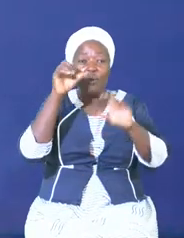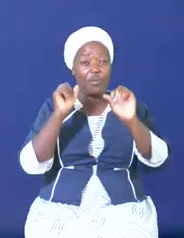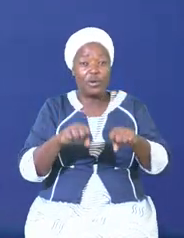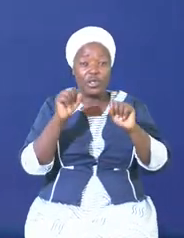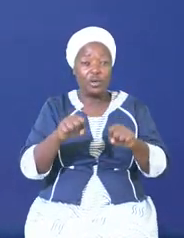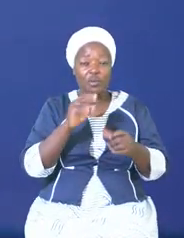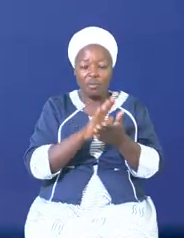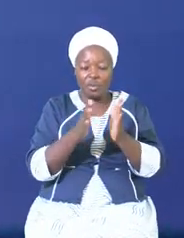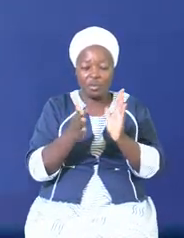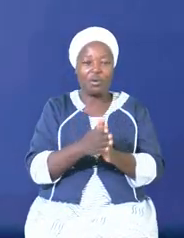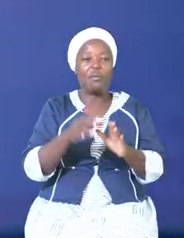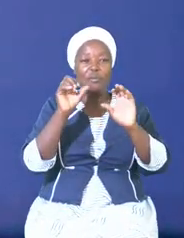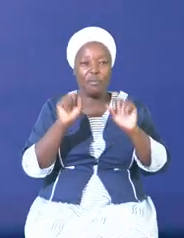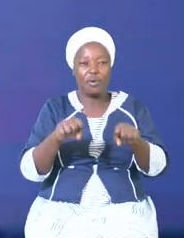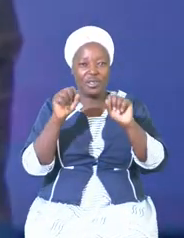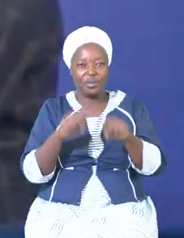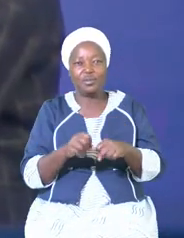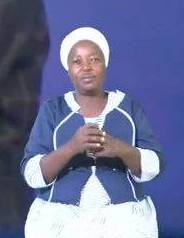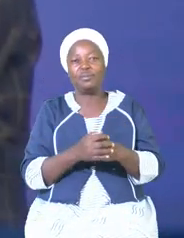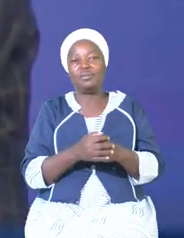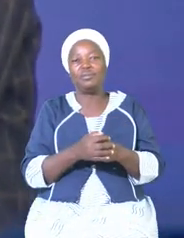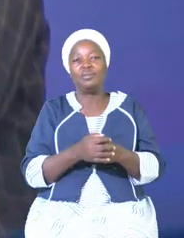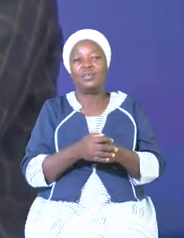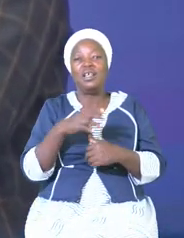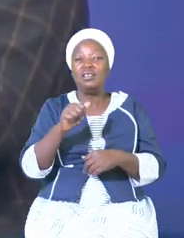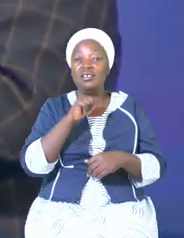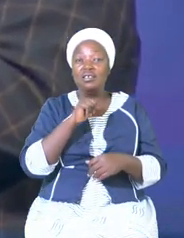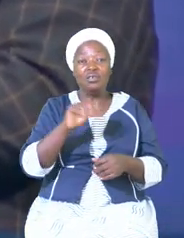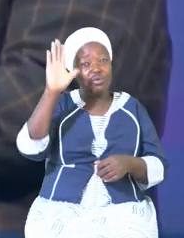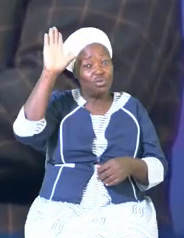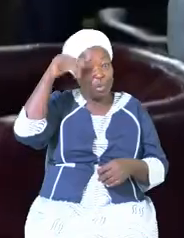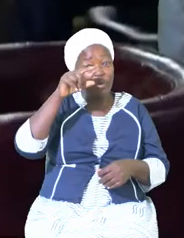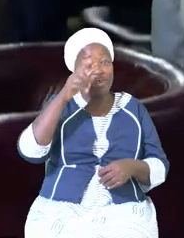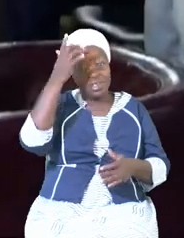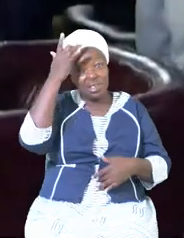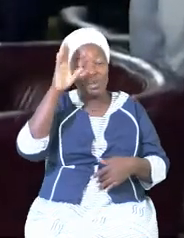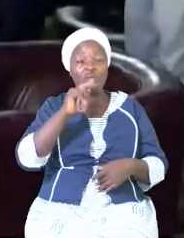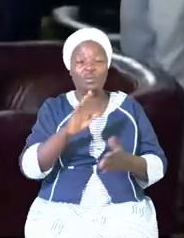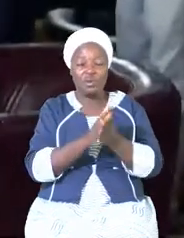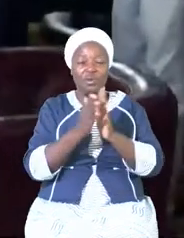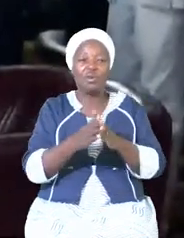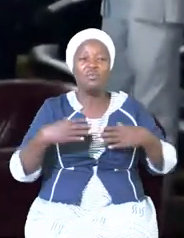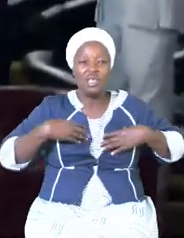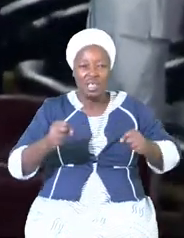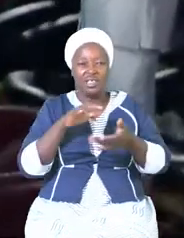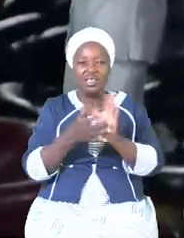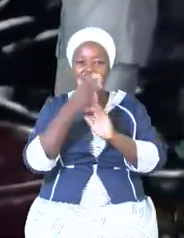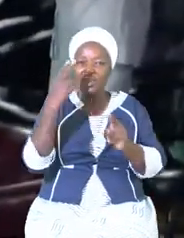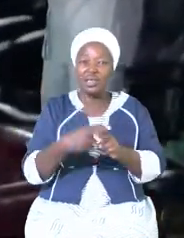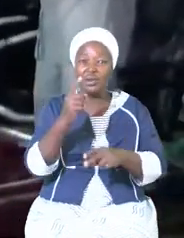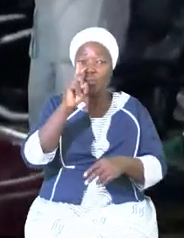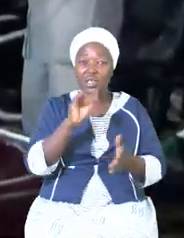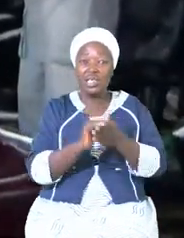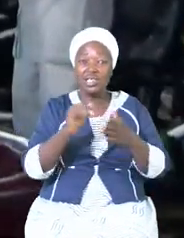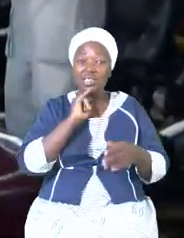become possible. The curable will be cured. The one that is having